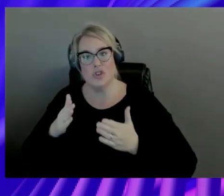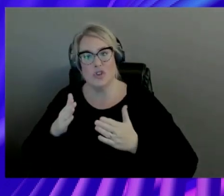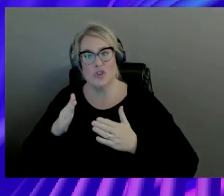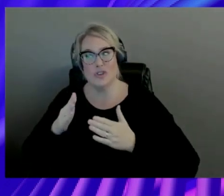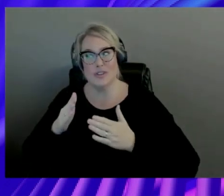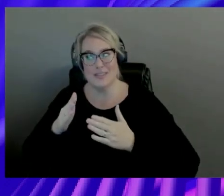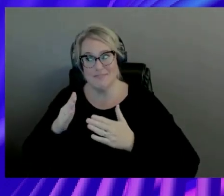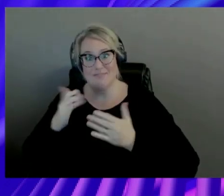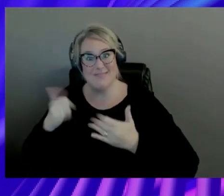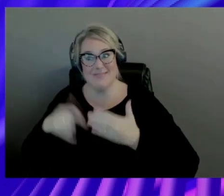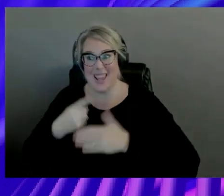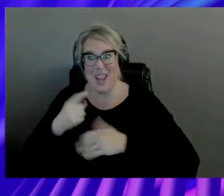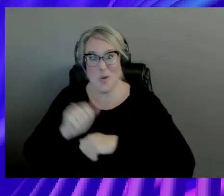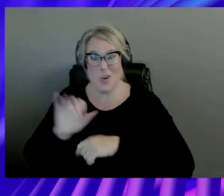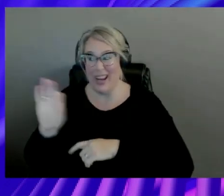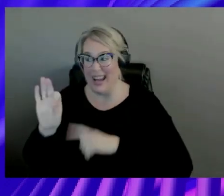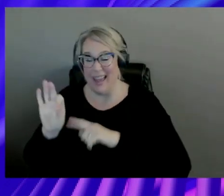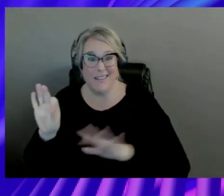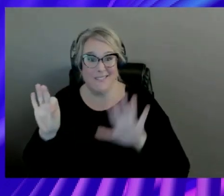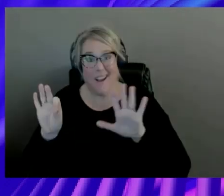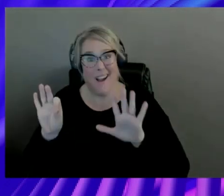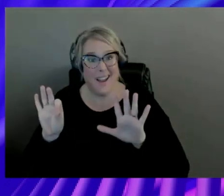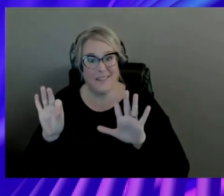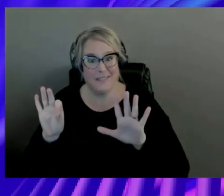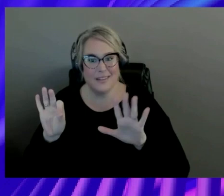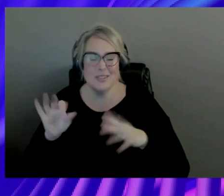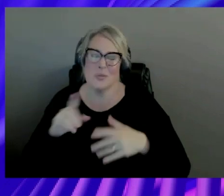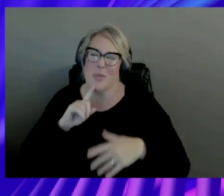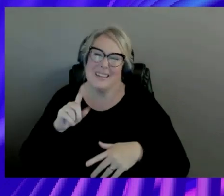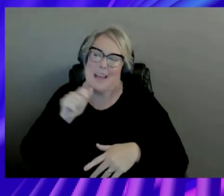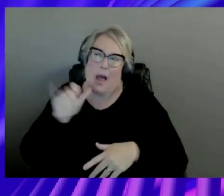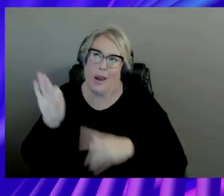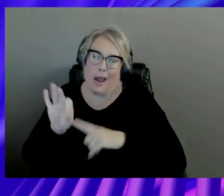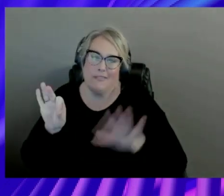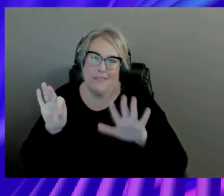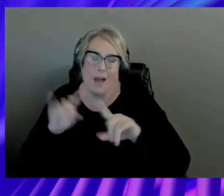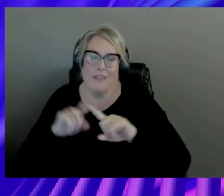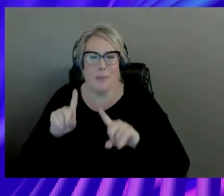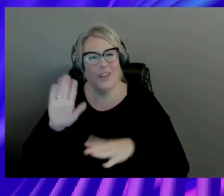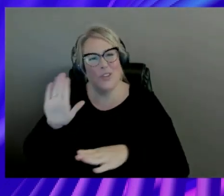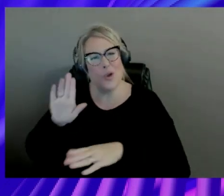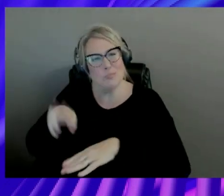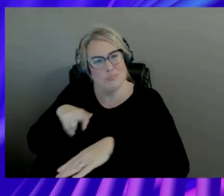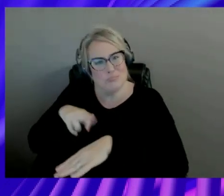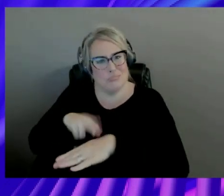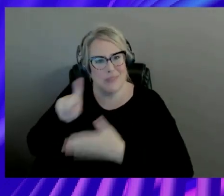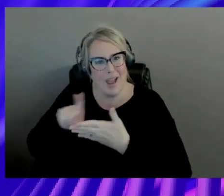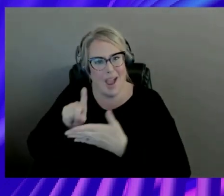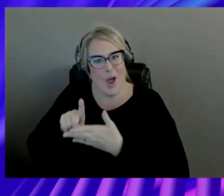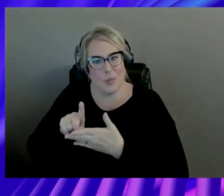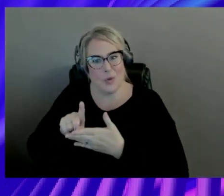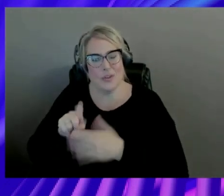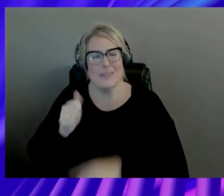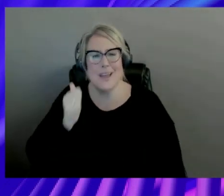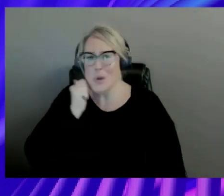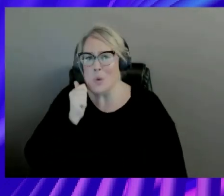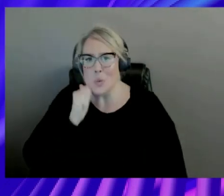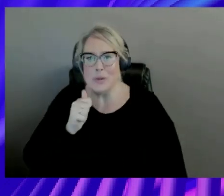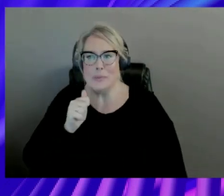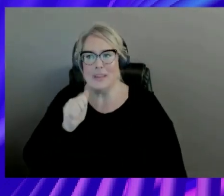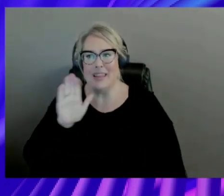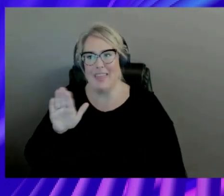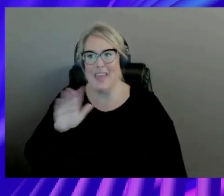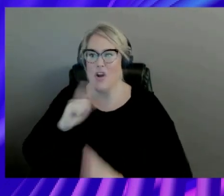or regular hours. Nobody works 9 to 5 anymore, but they work regular hours. They're doing this repeatedly. They are automating their tests. It